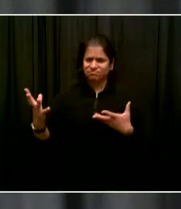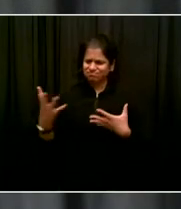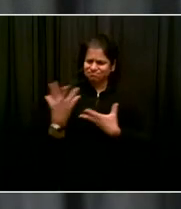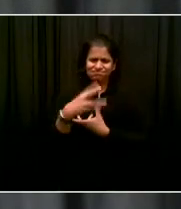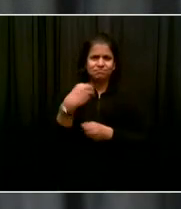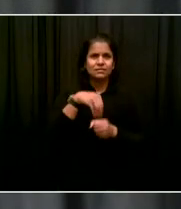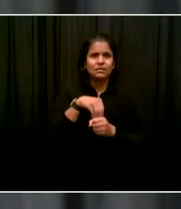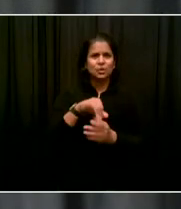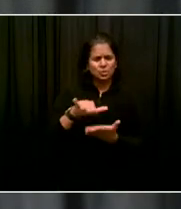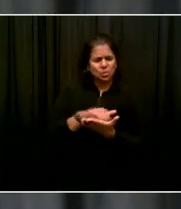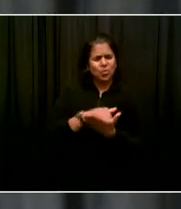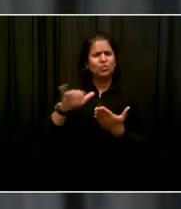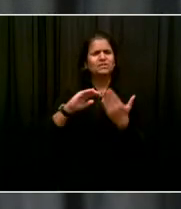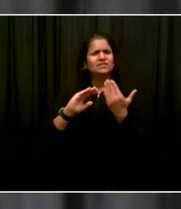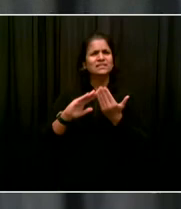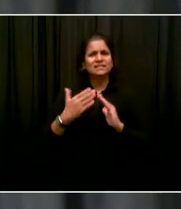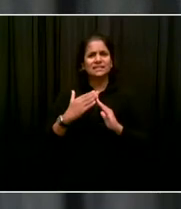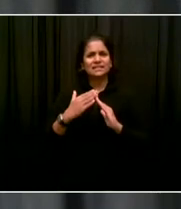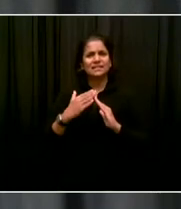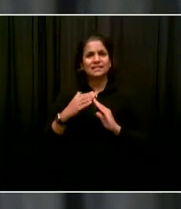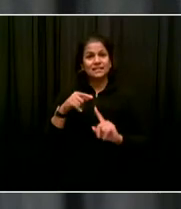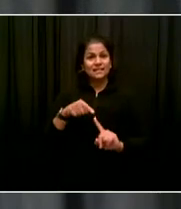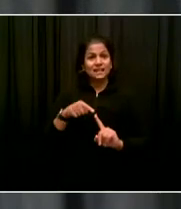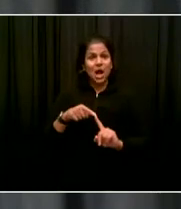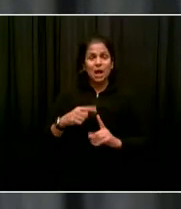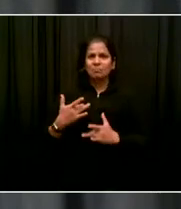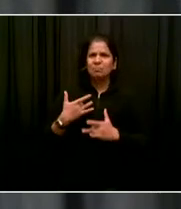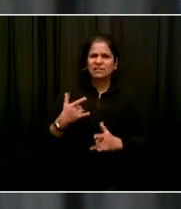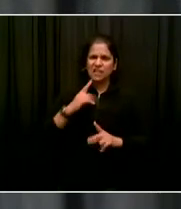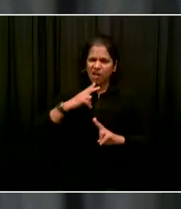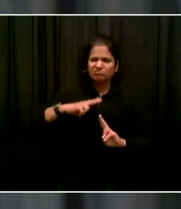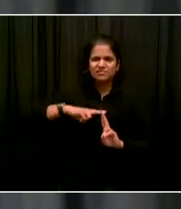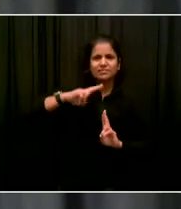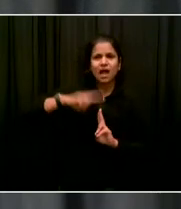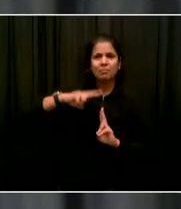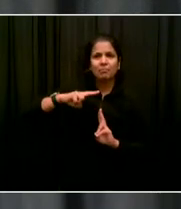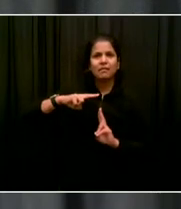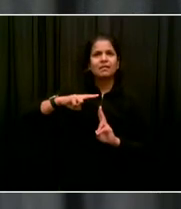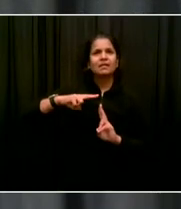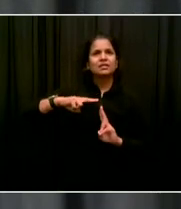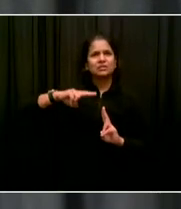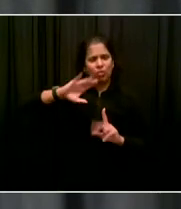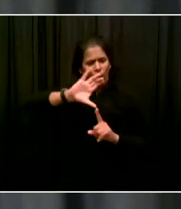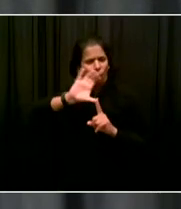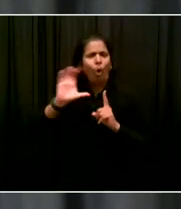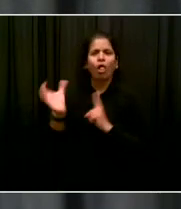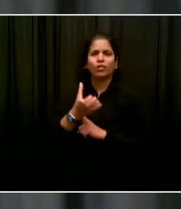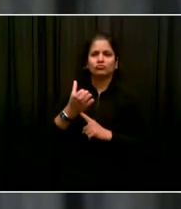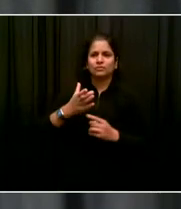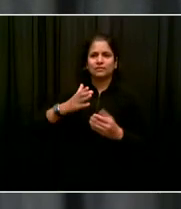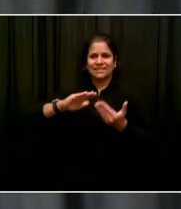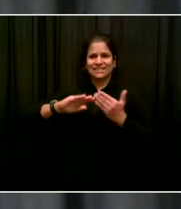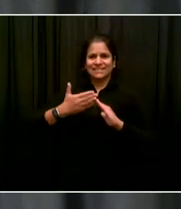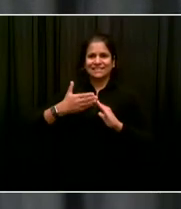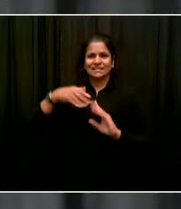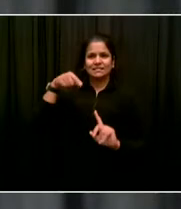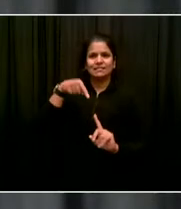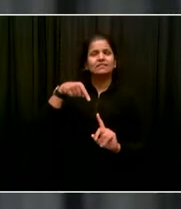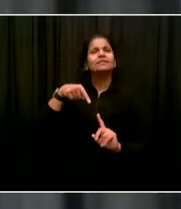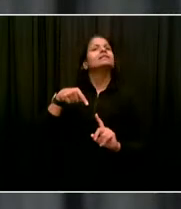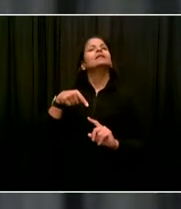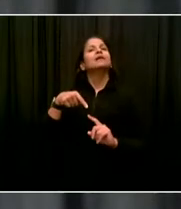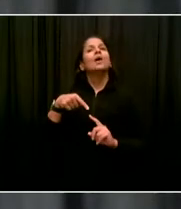the king of culture, till we get rid of this, you know, this